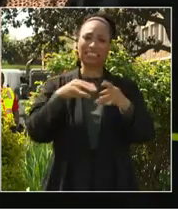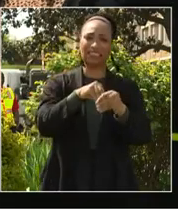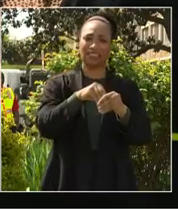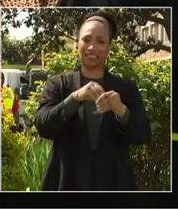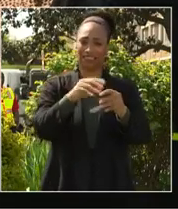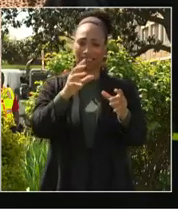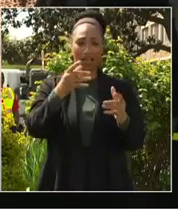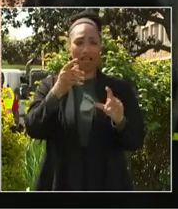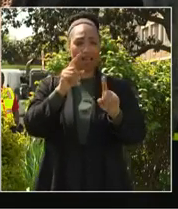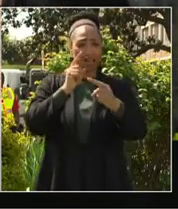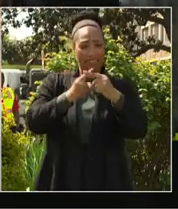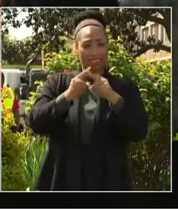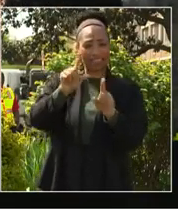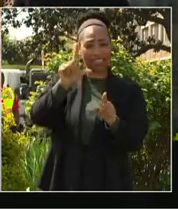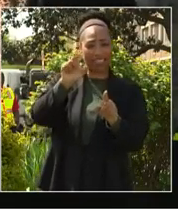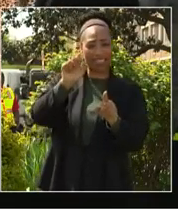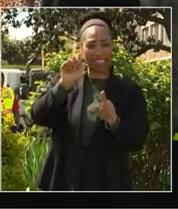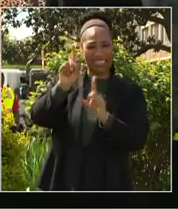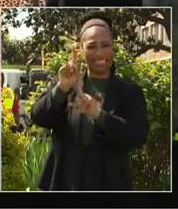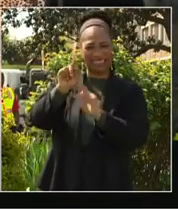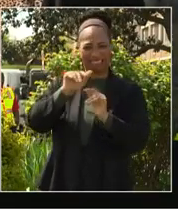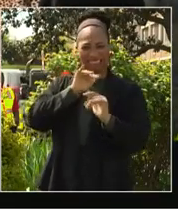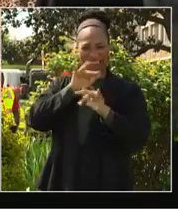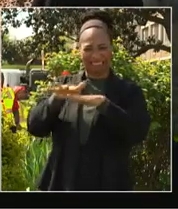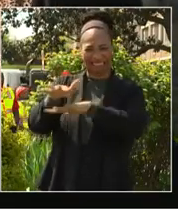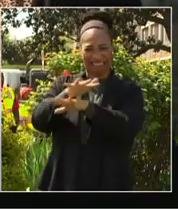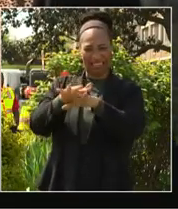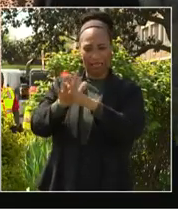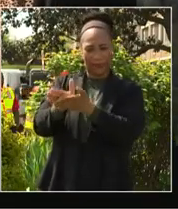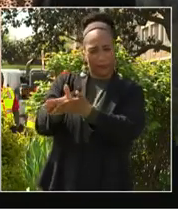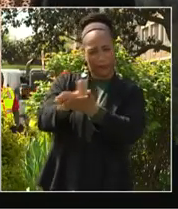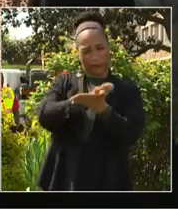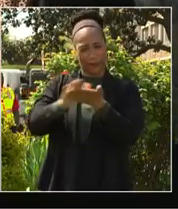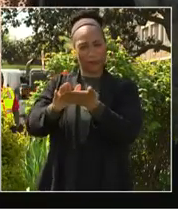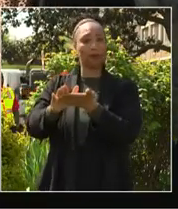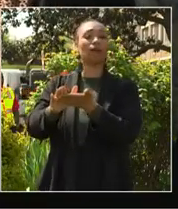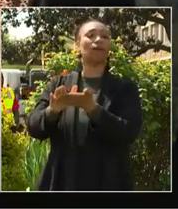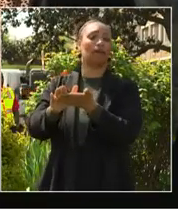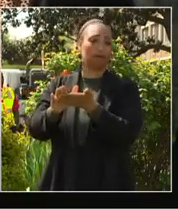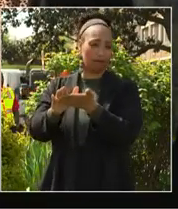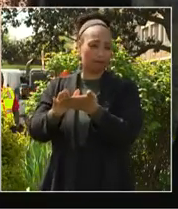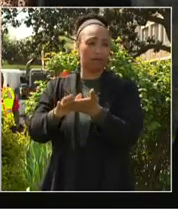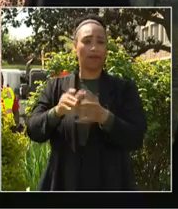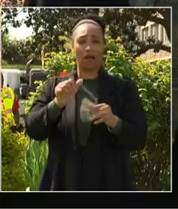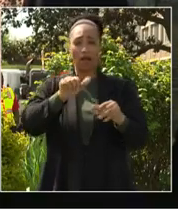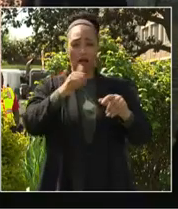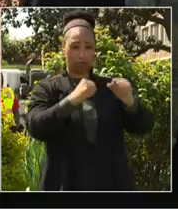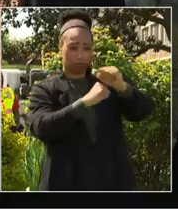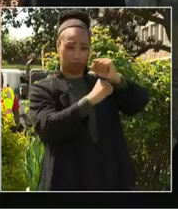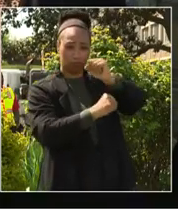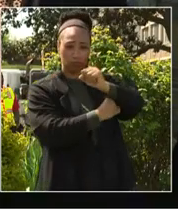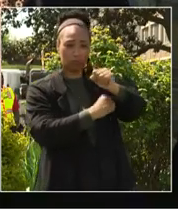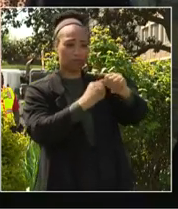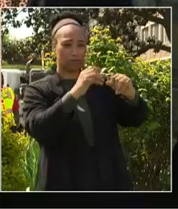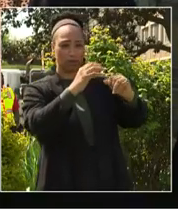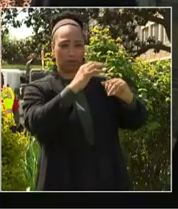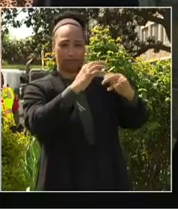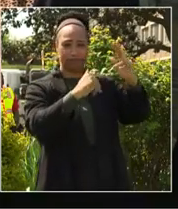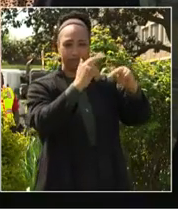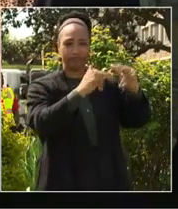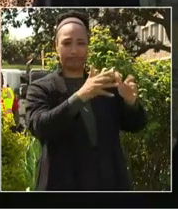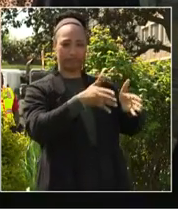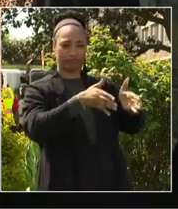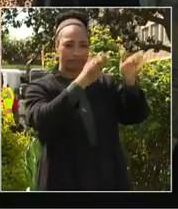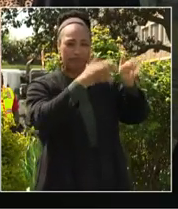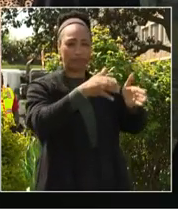lead service lines in the District of Columbia, our typical infrastructure improvements, and our day-to-day repair work. We understand